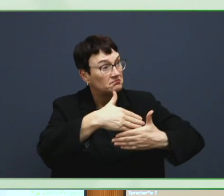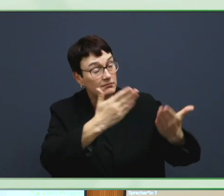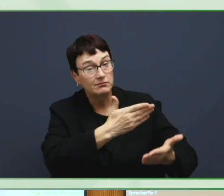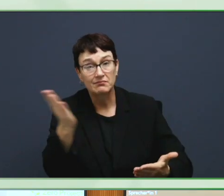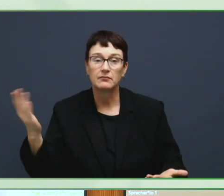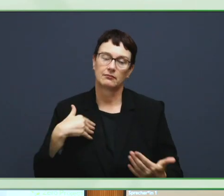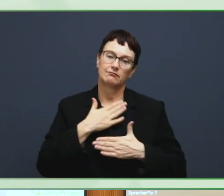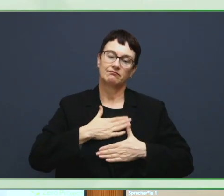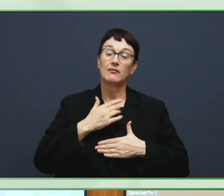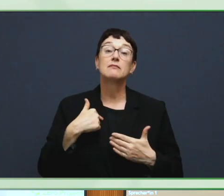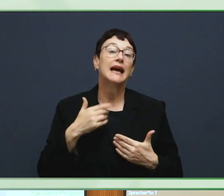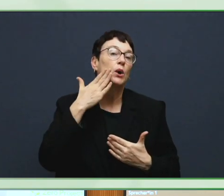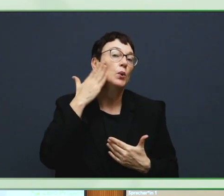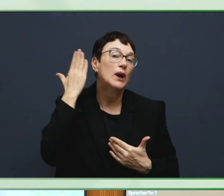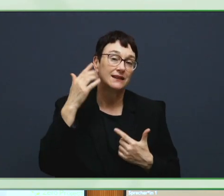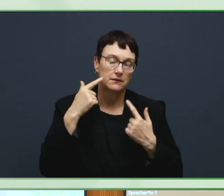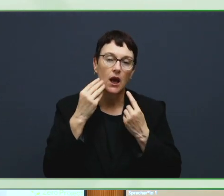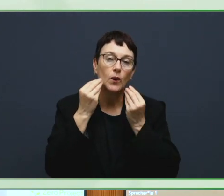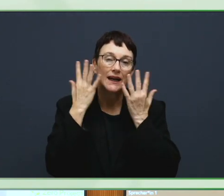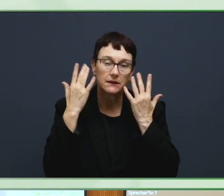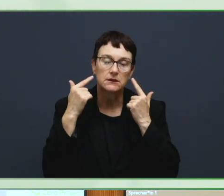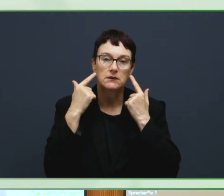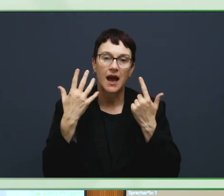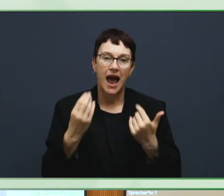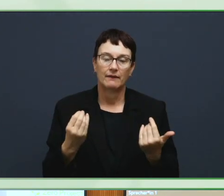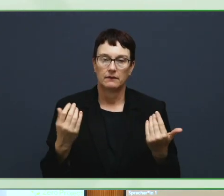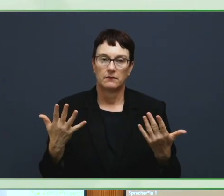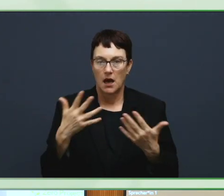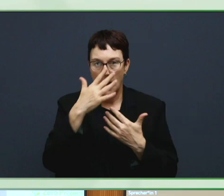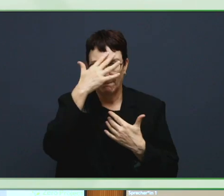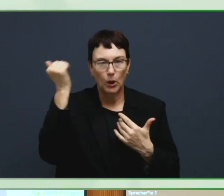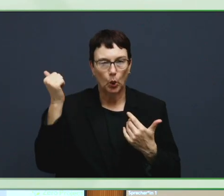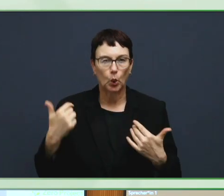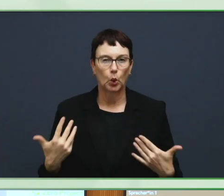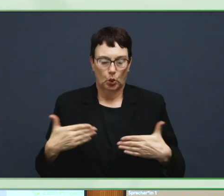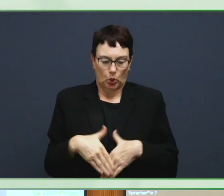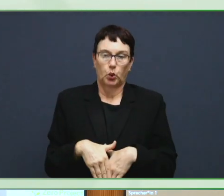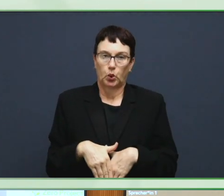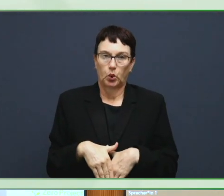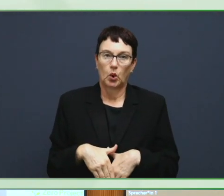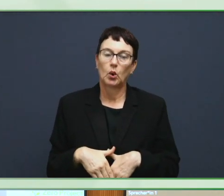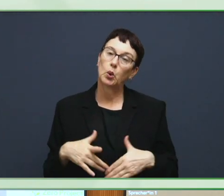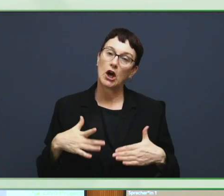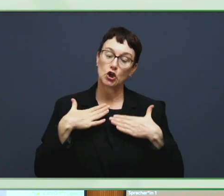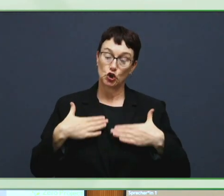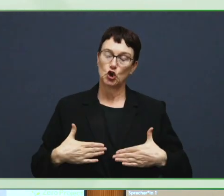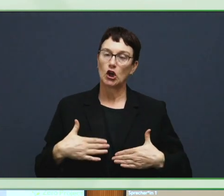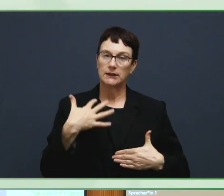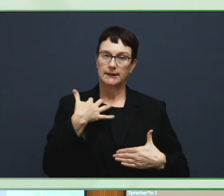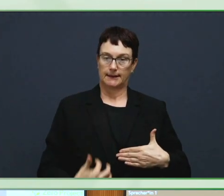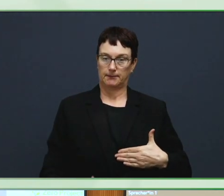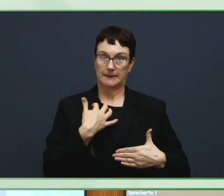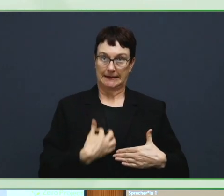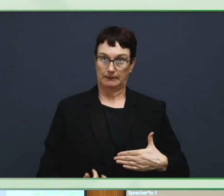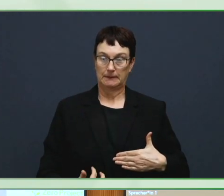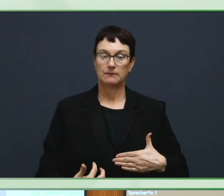male in a dark blue suit, white shirt with stripes, and red, pink